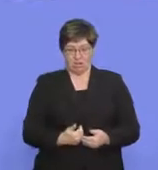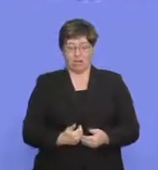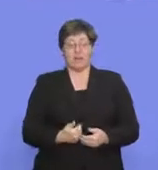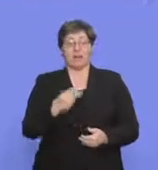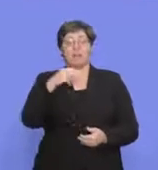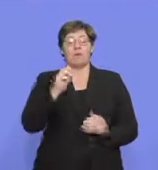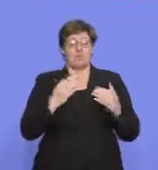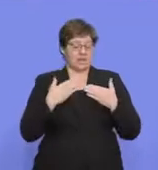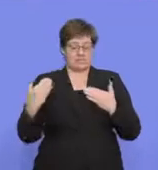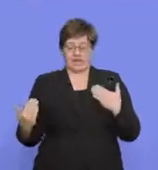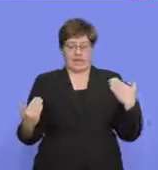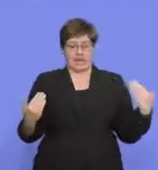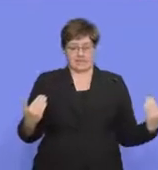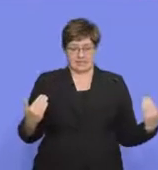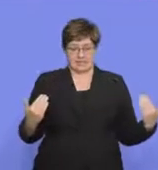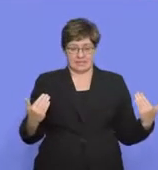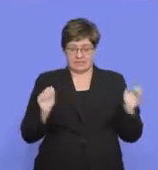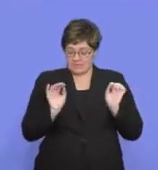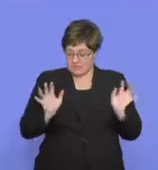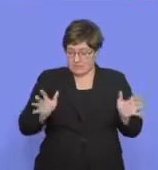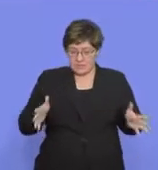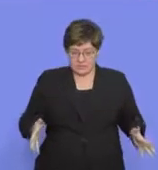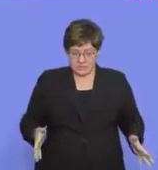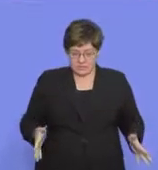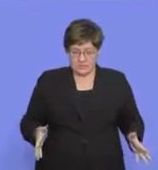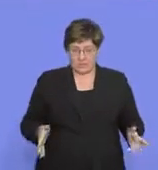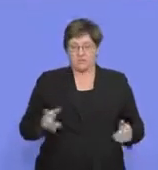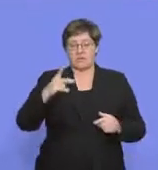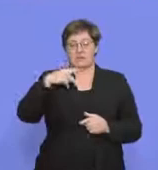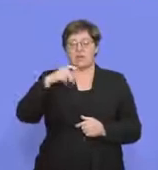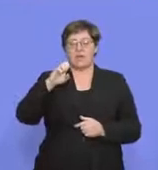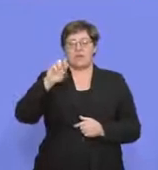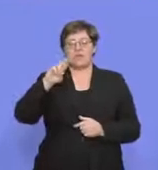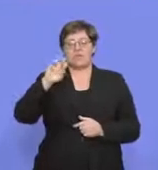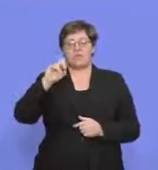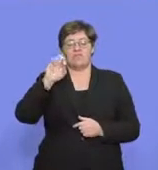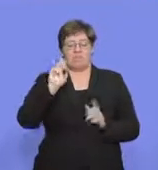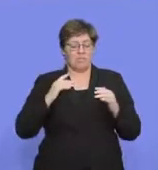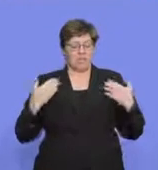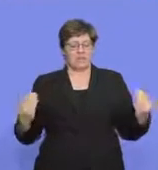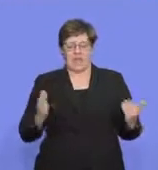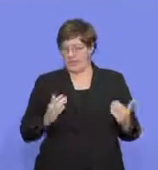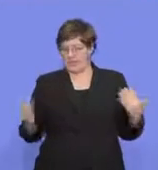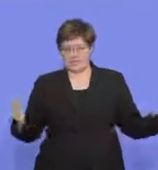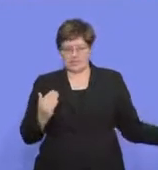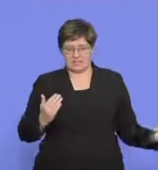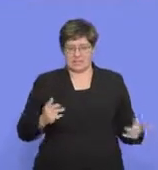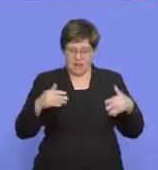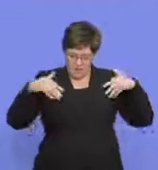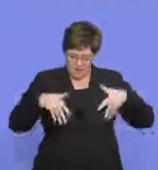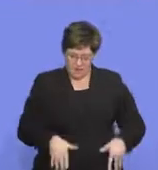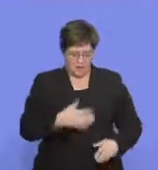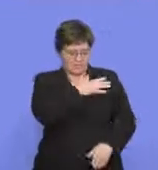periphery is on the sides, where you look the sides. So the peripheral nervous system, it's down to your limbs and to